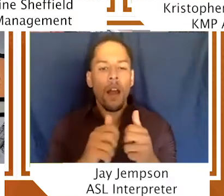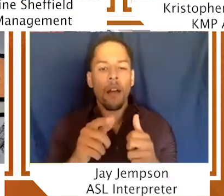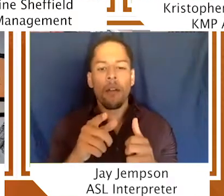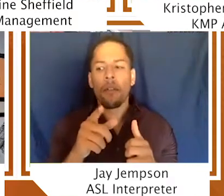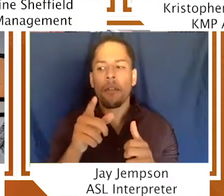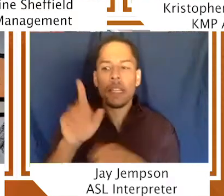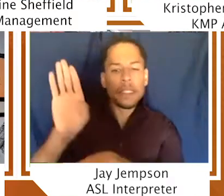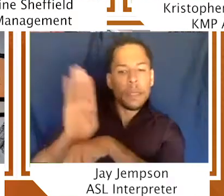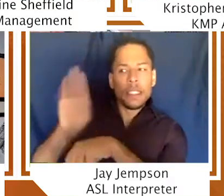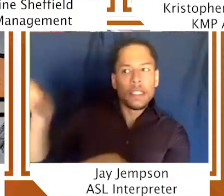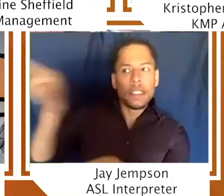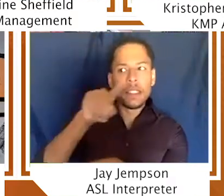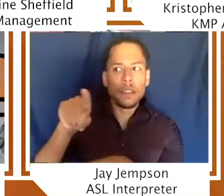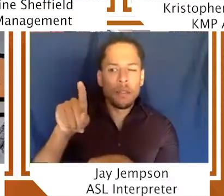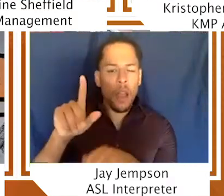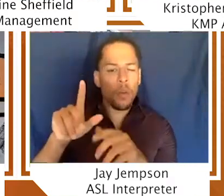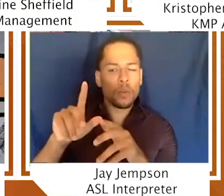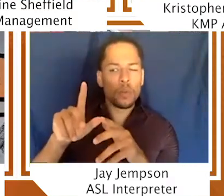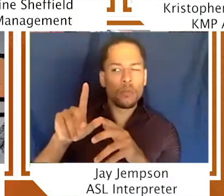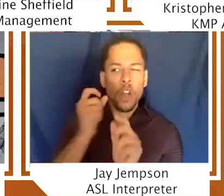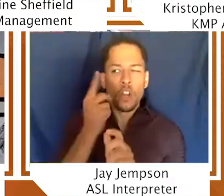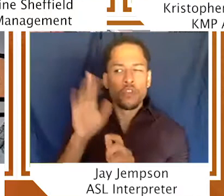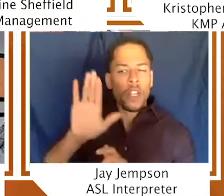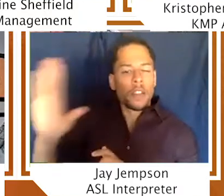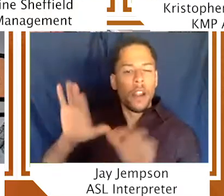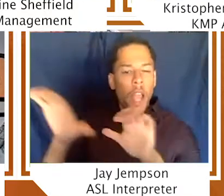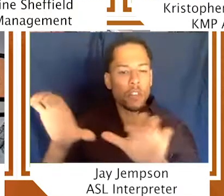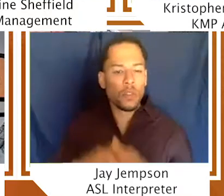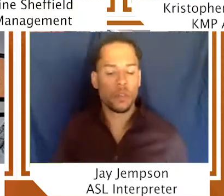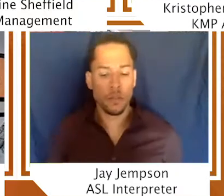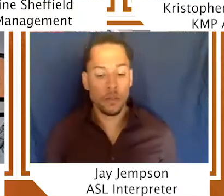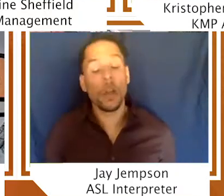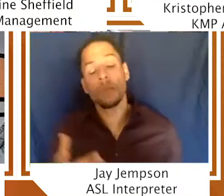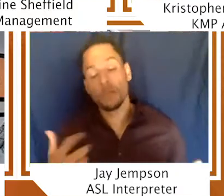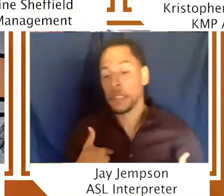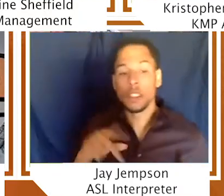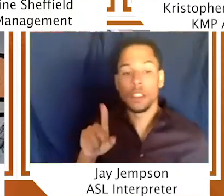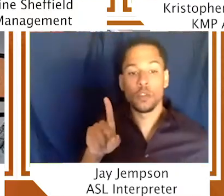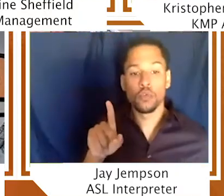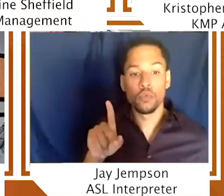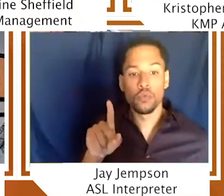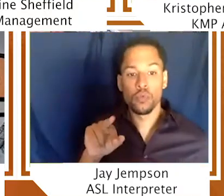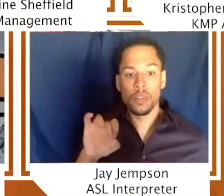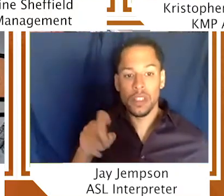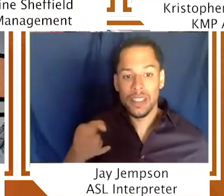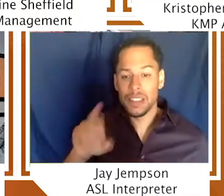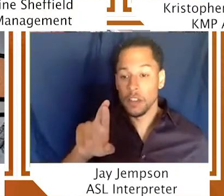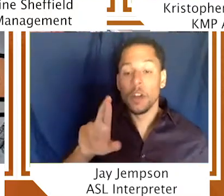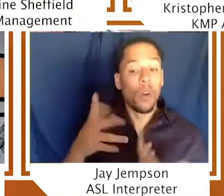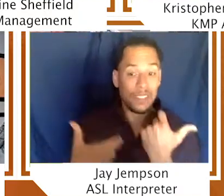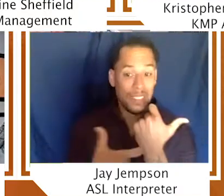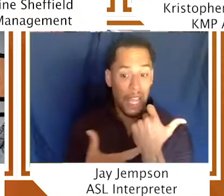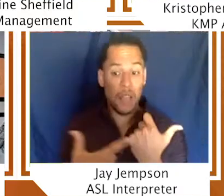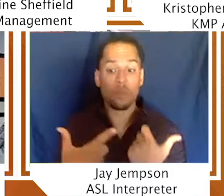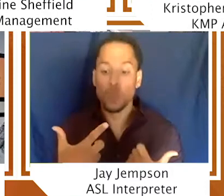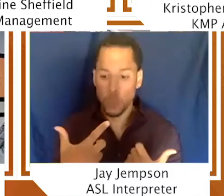Well, it's time to hold myself accountable, which means it's time for me to hold the field and other white